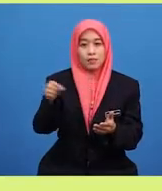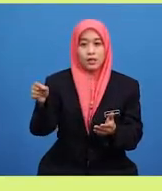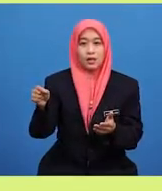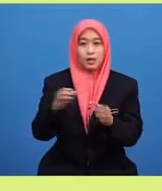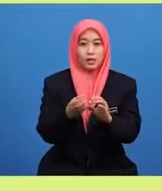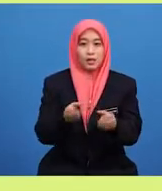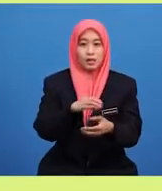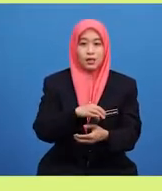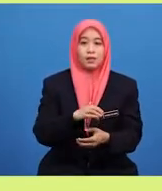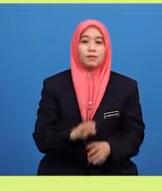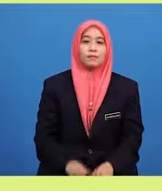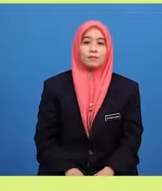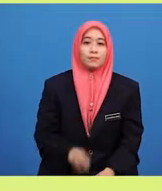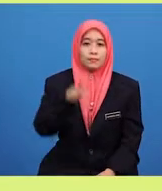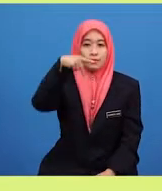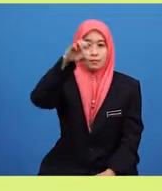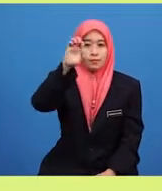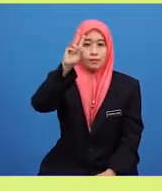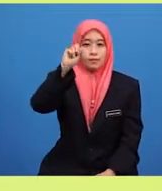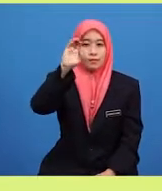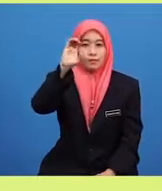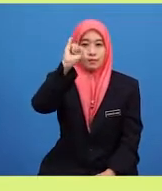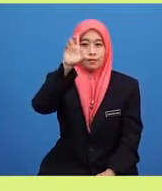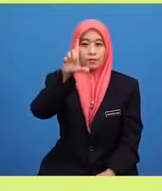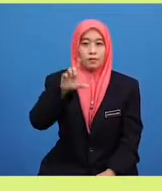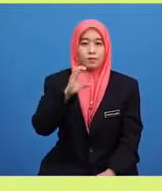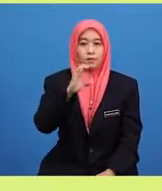It's a pencil case.